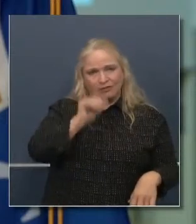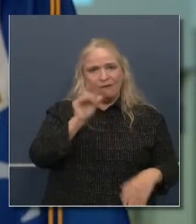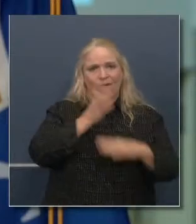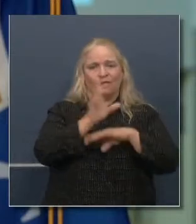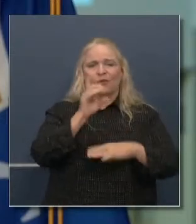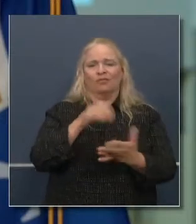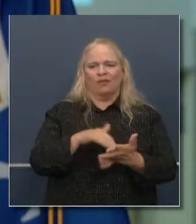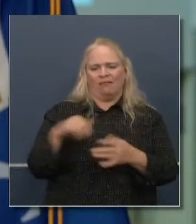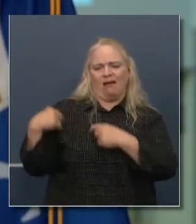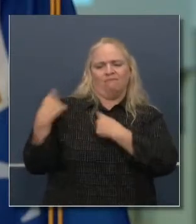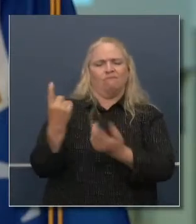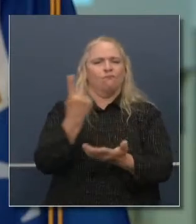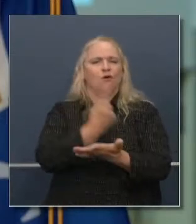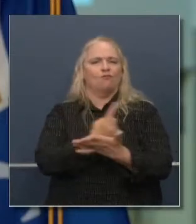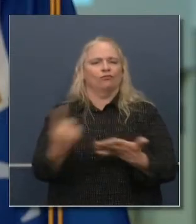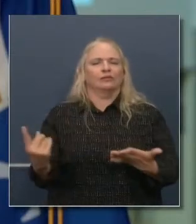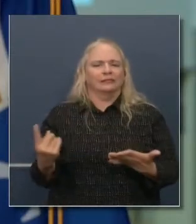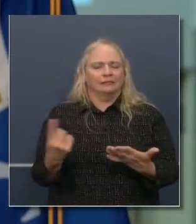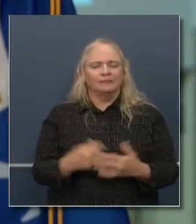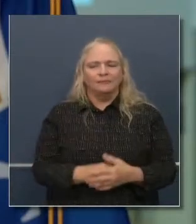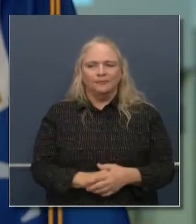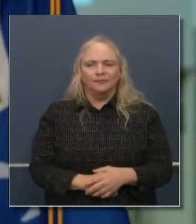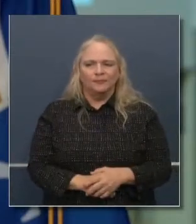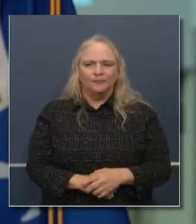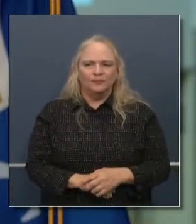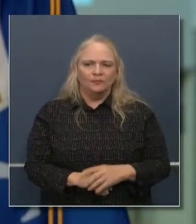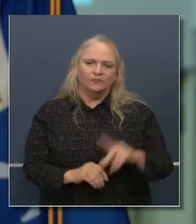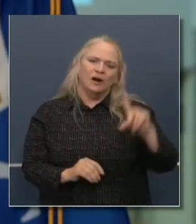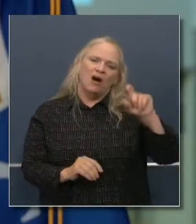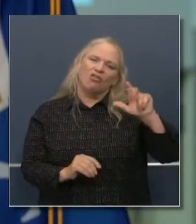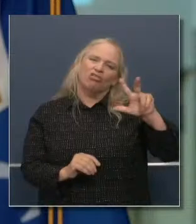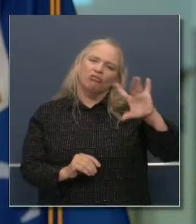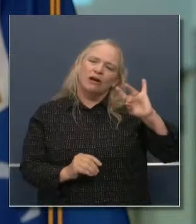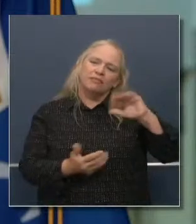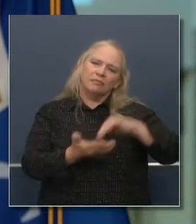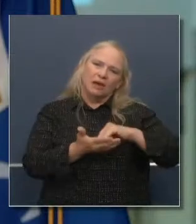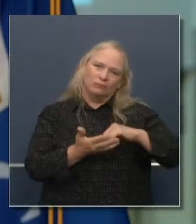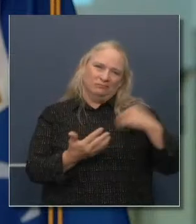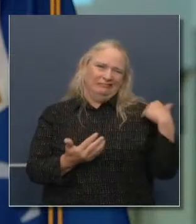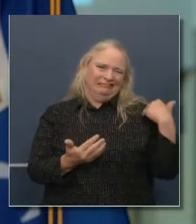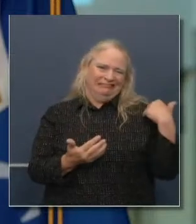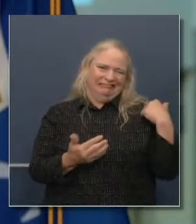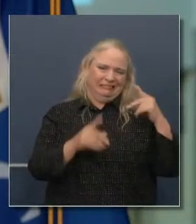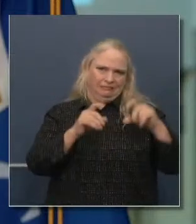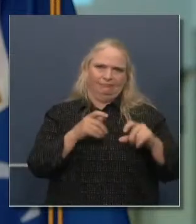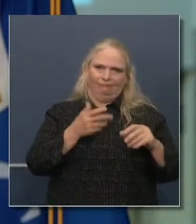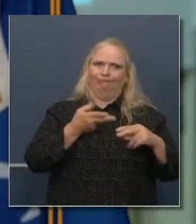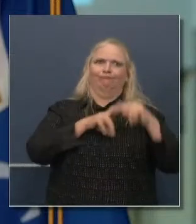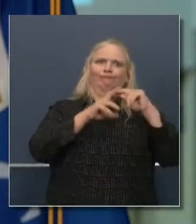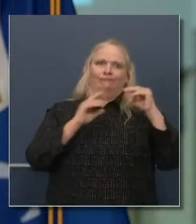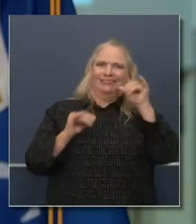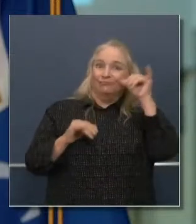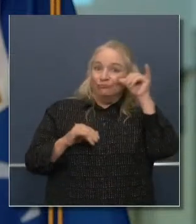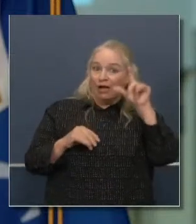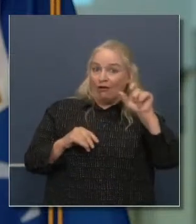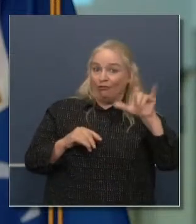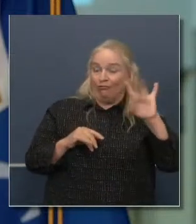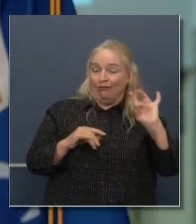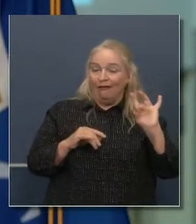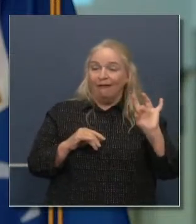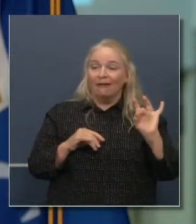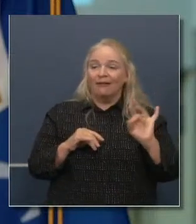week, 137, almost 138,000 tests conducted yesterday. I've made this abundantly